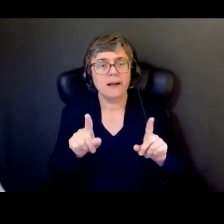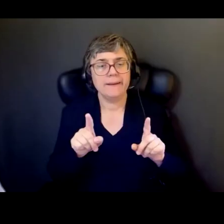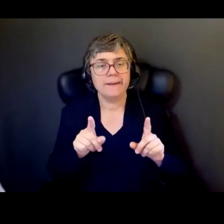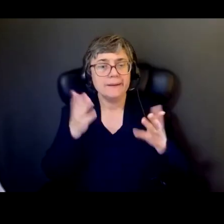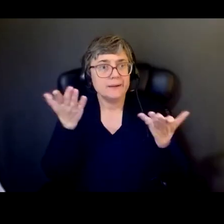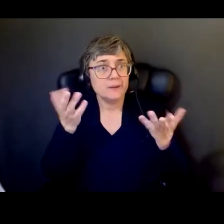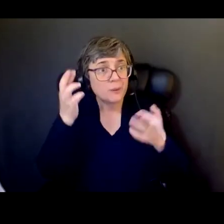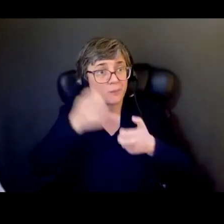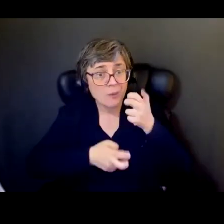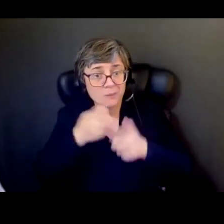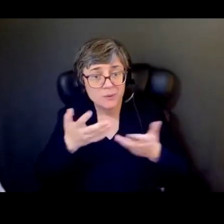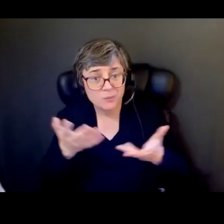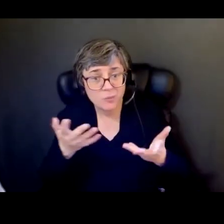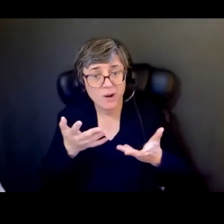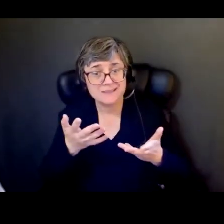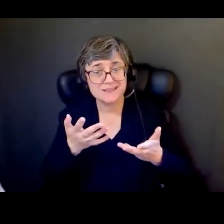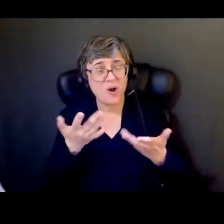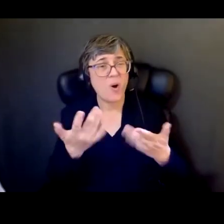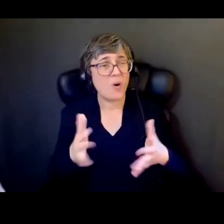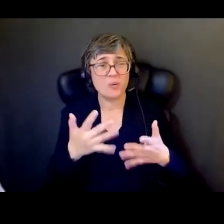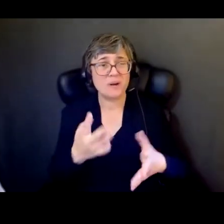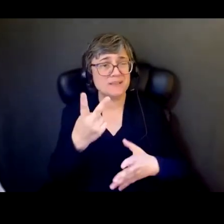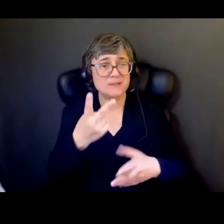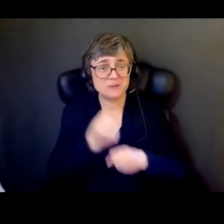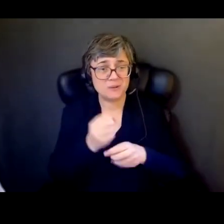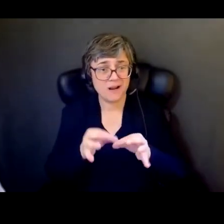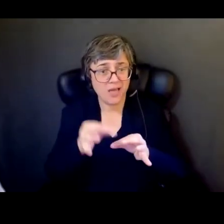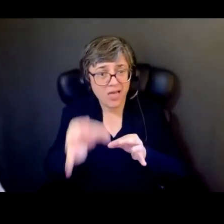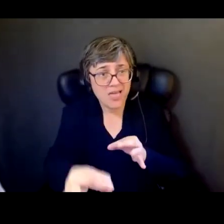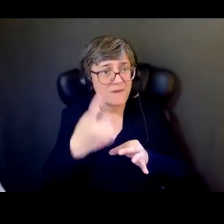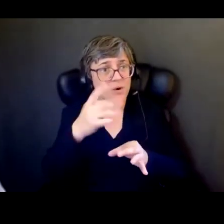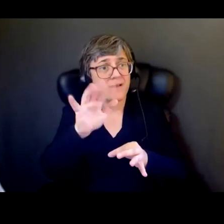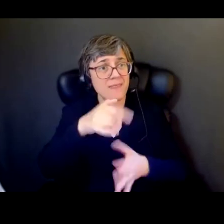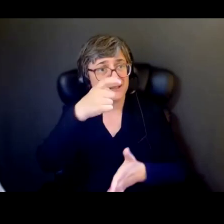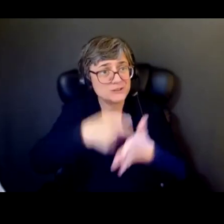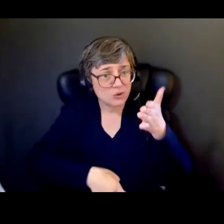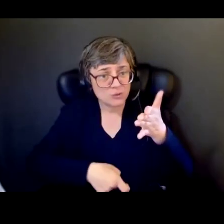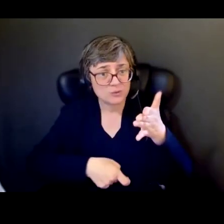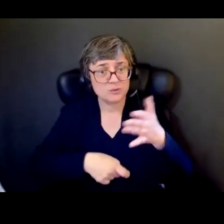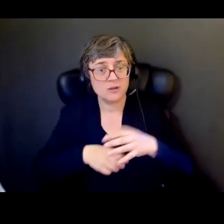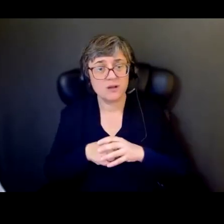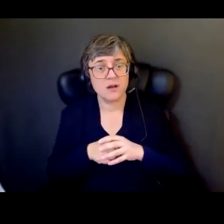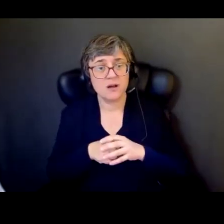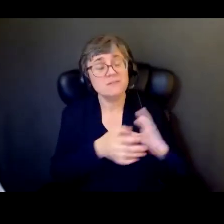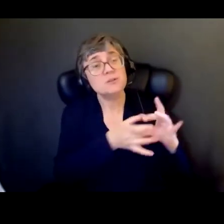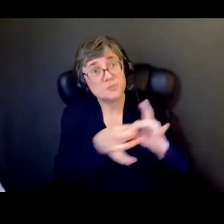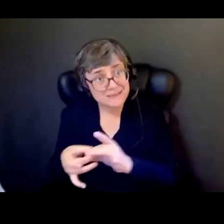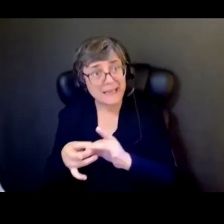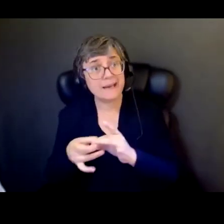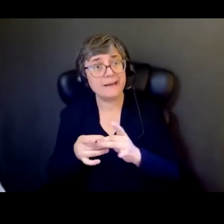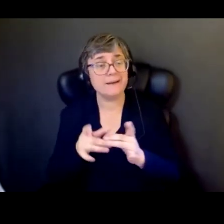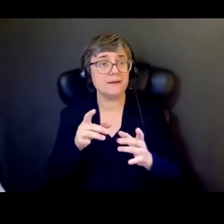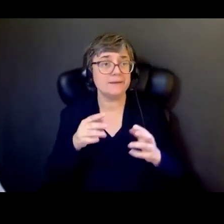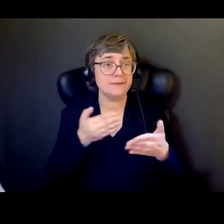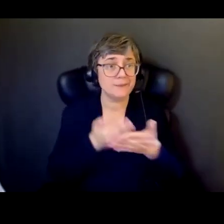won't become law until 2028. So my question is, why is